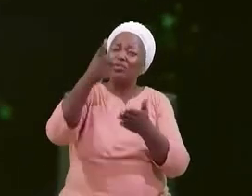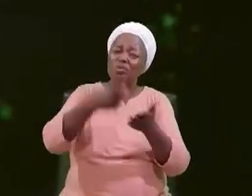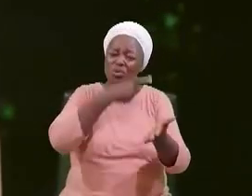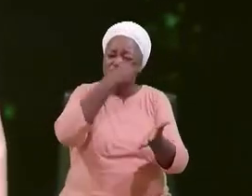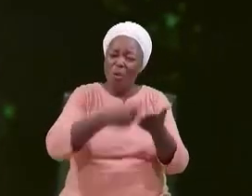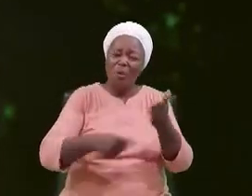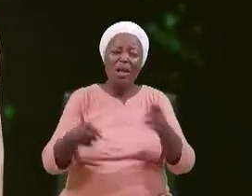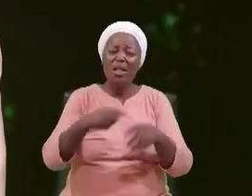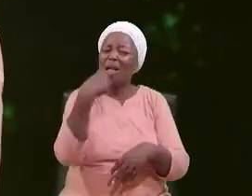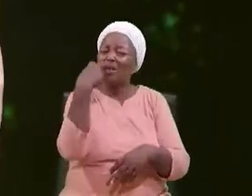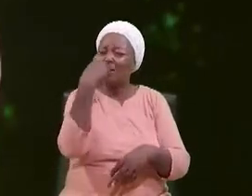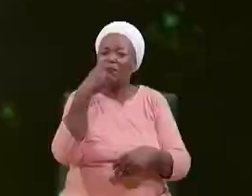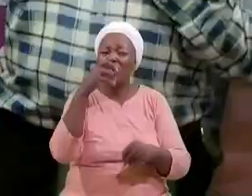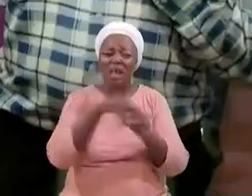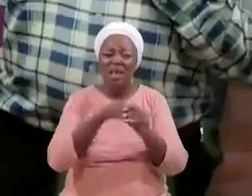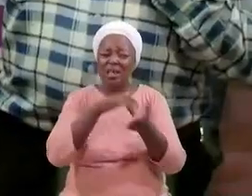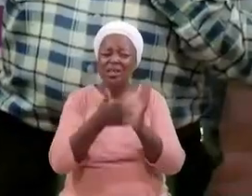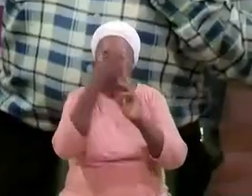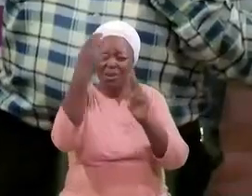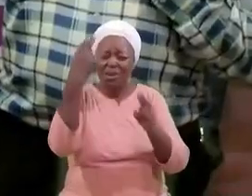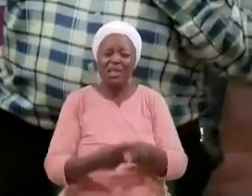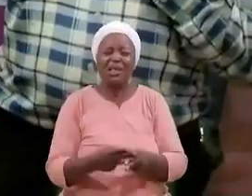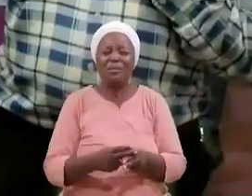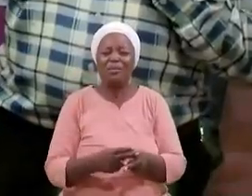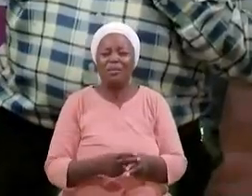in Jesus' name.